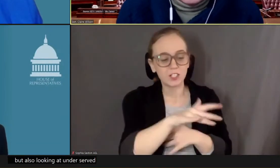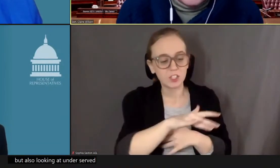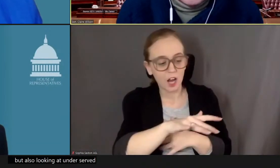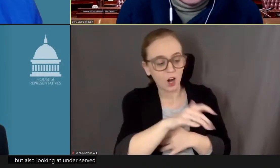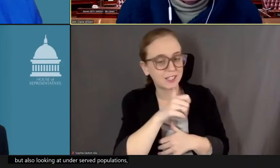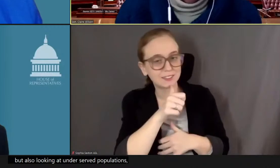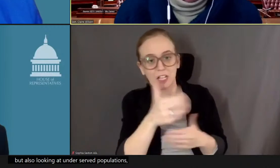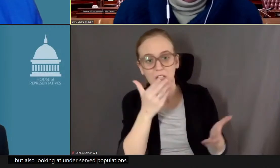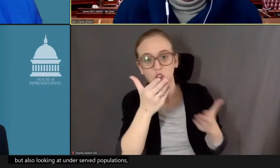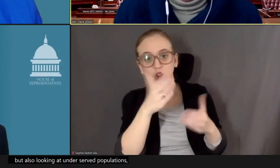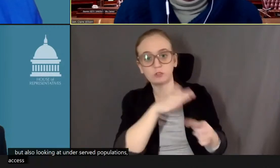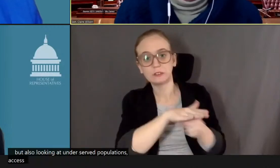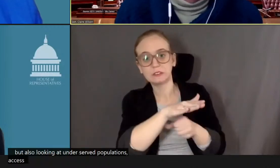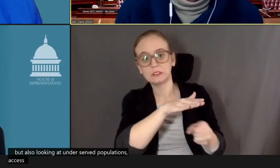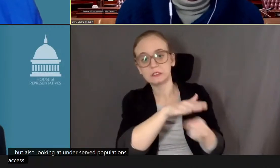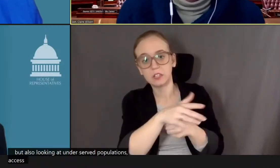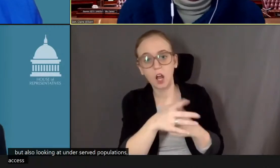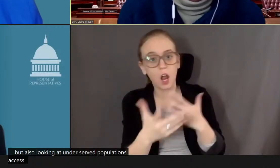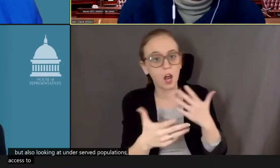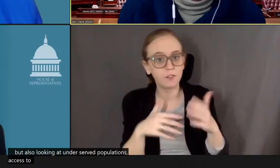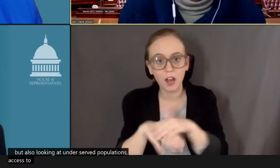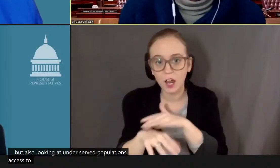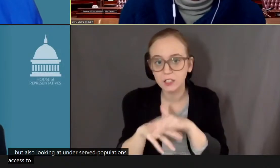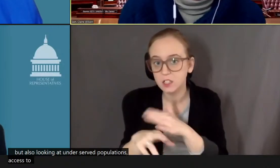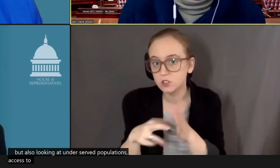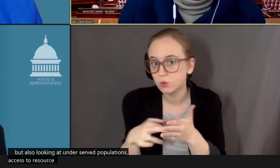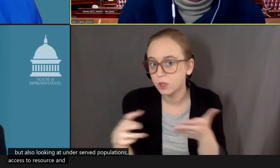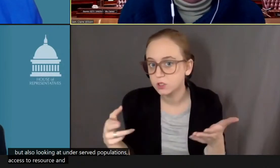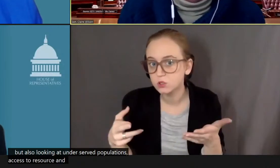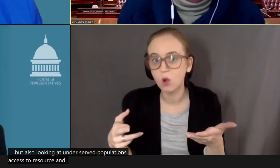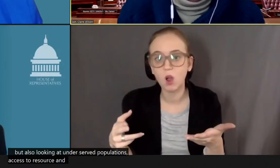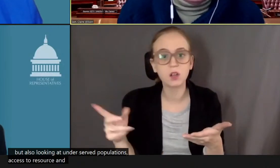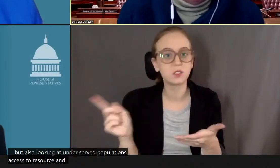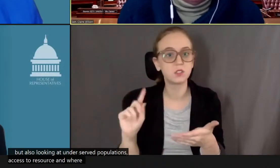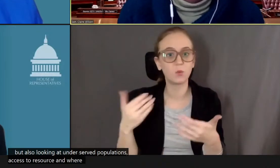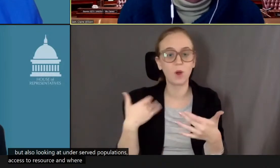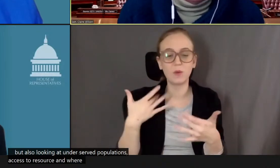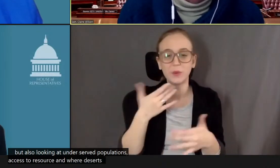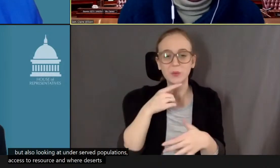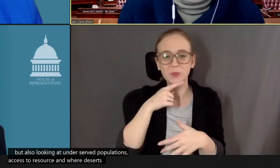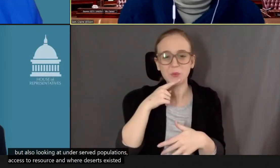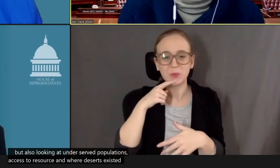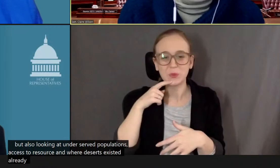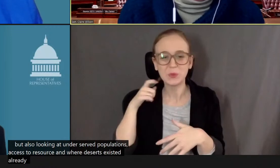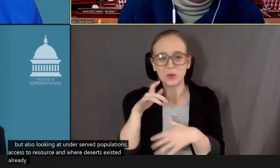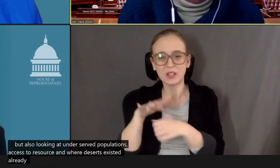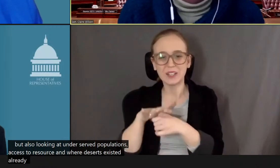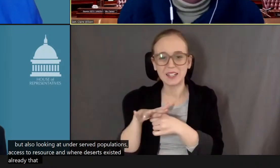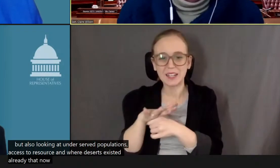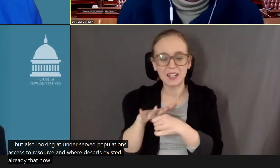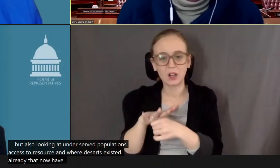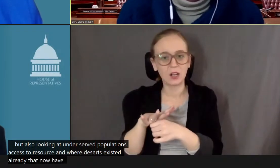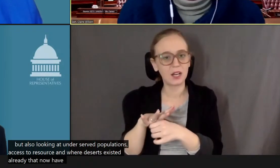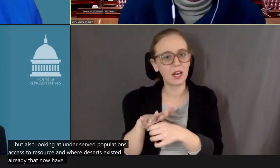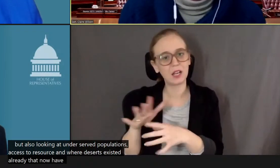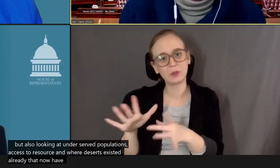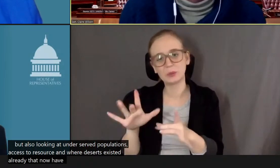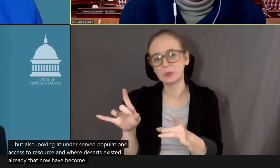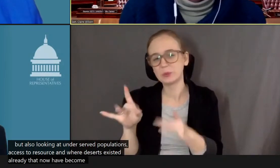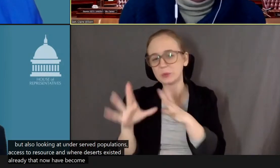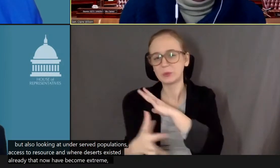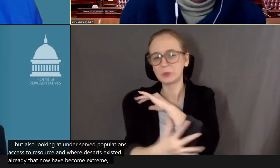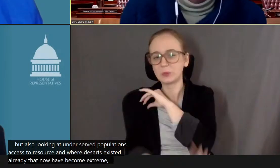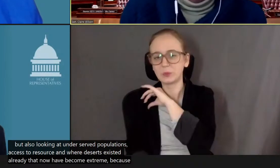to resource, and where deserts existed already that now have become extreme because of